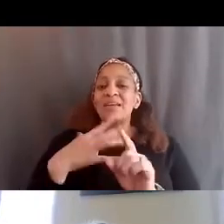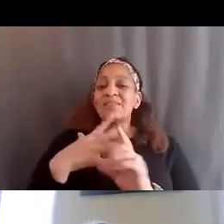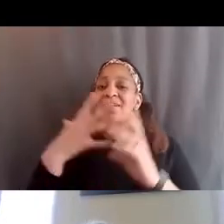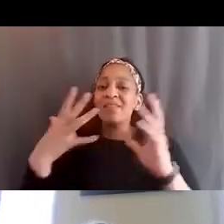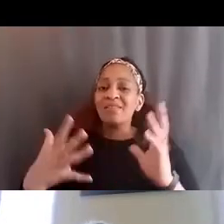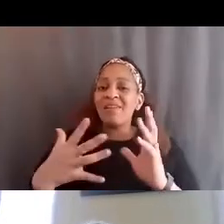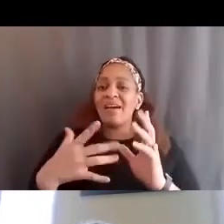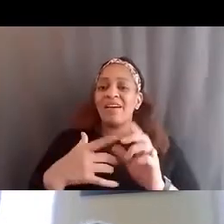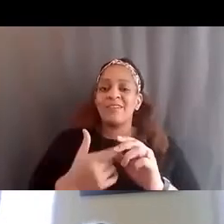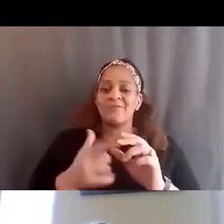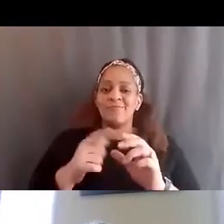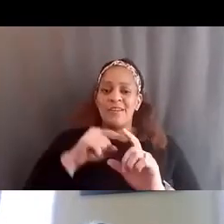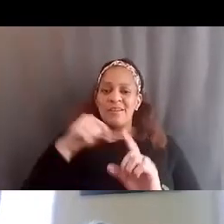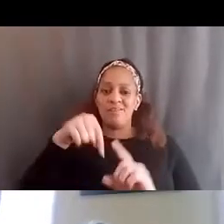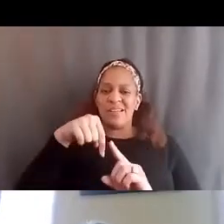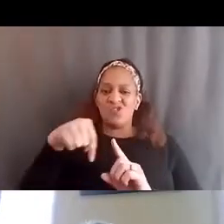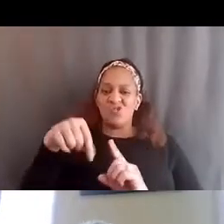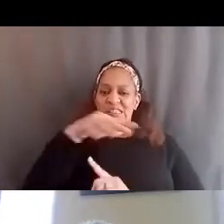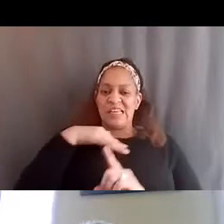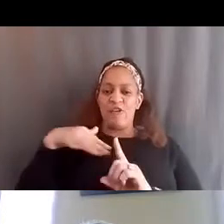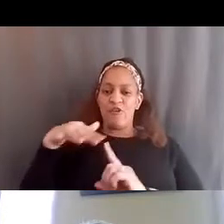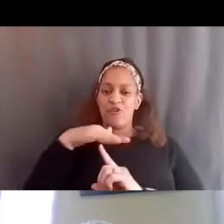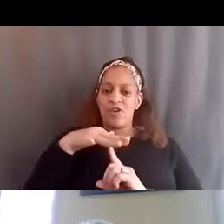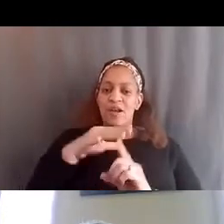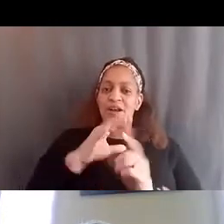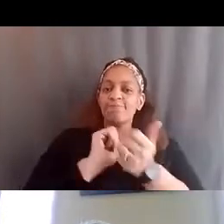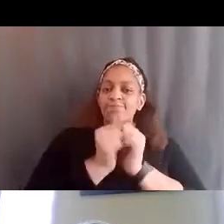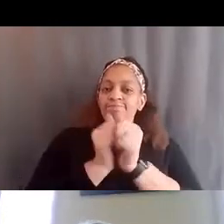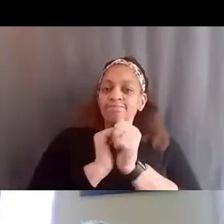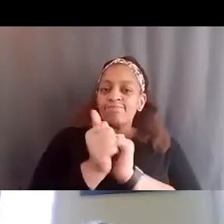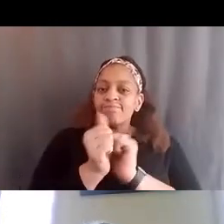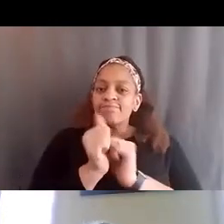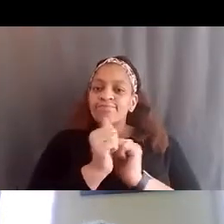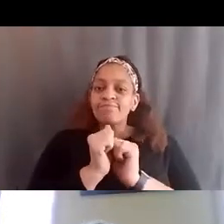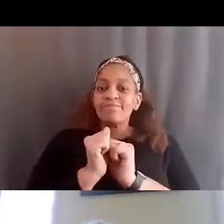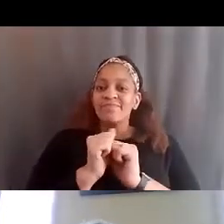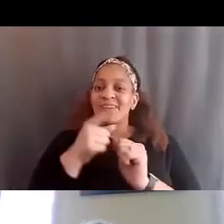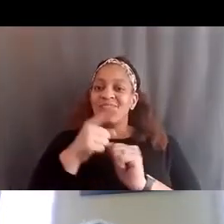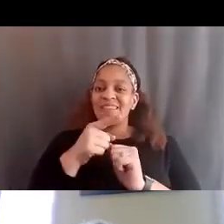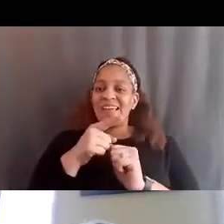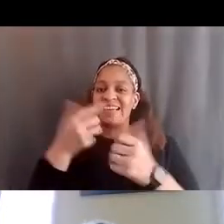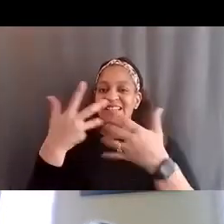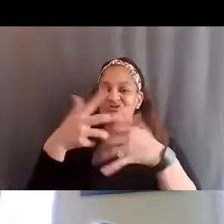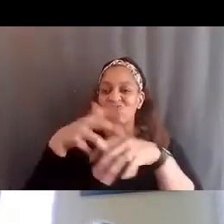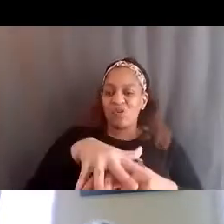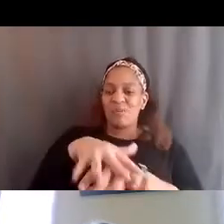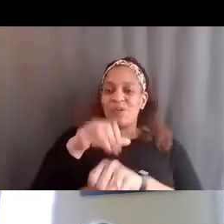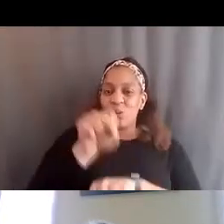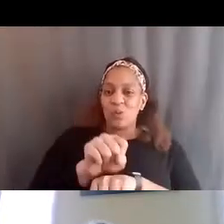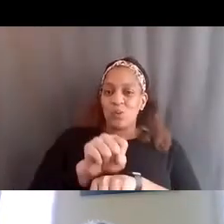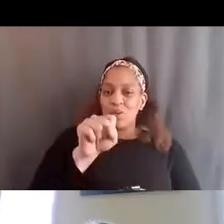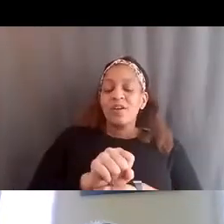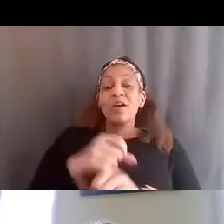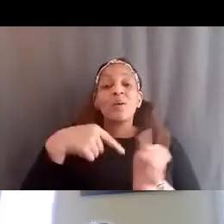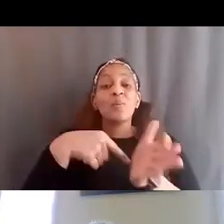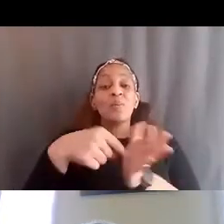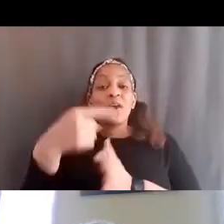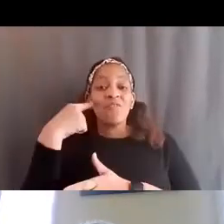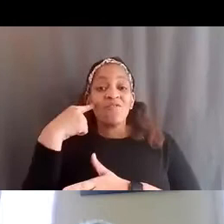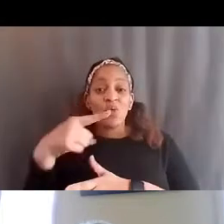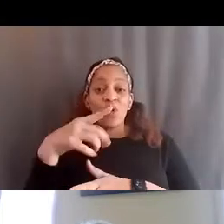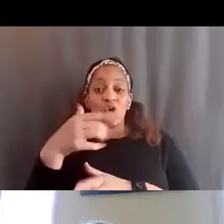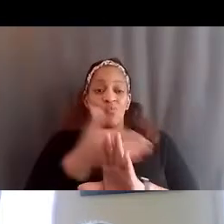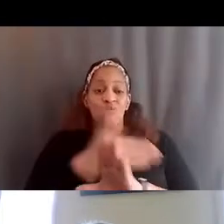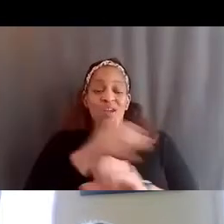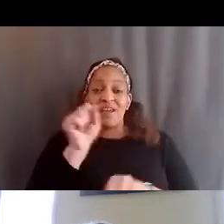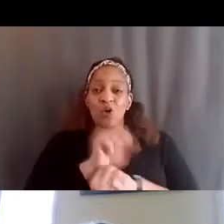competitive integrated employment. Paying for pre-employment services like career exploration, discovery, a